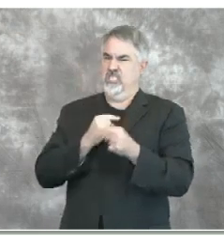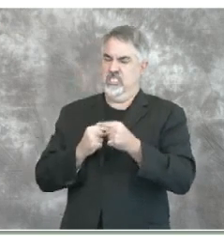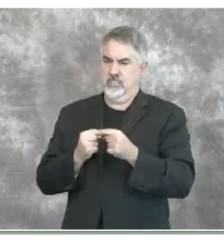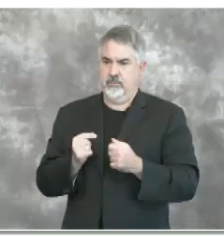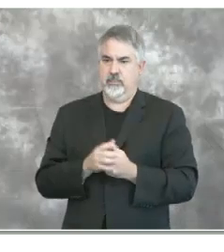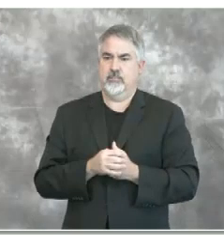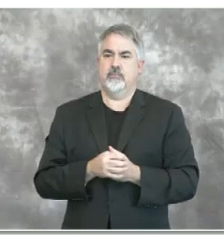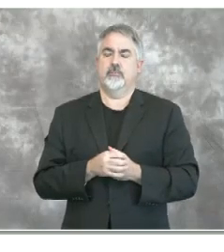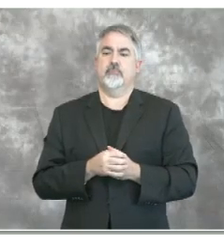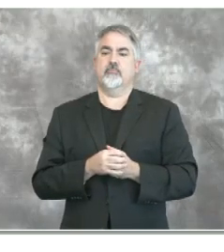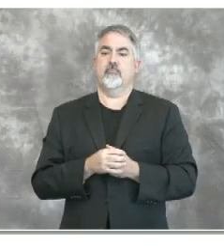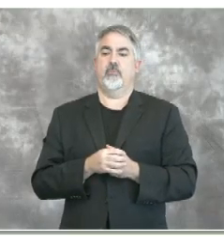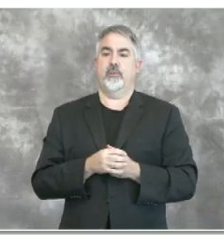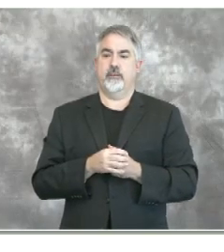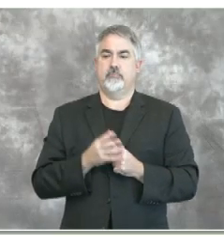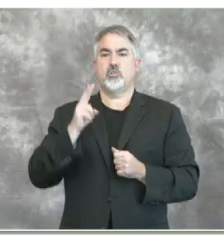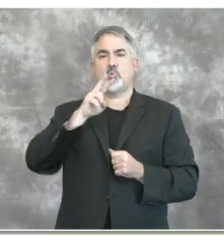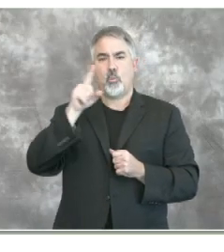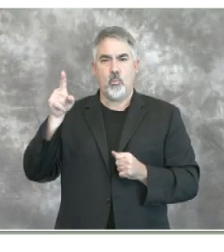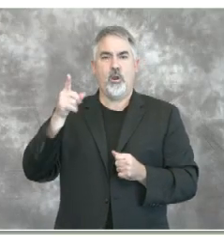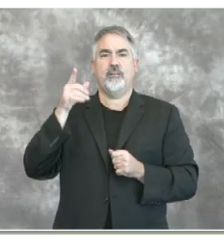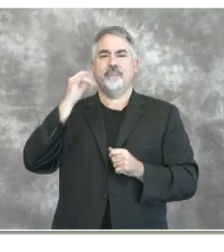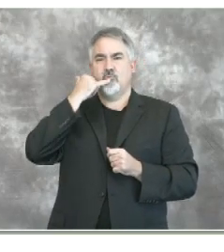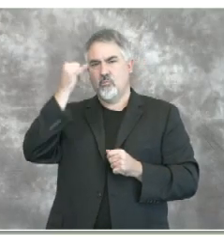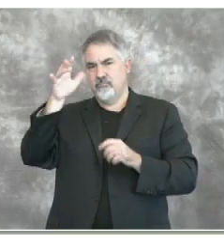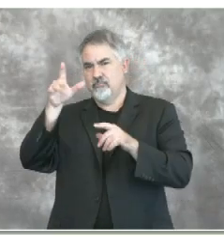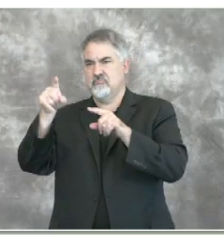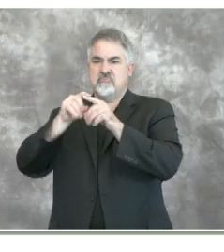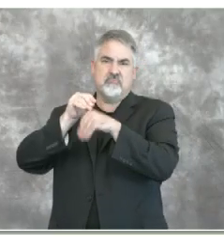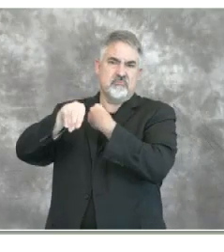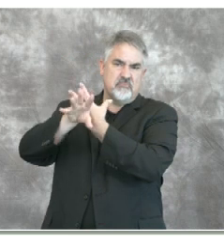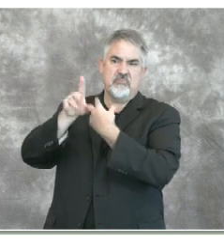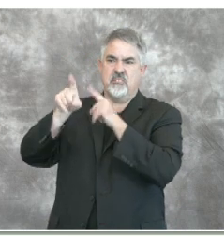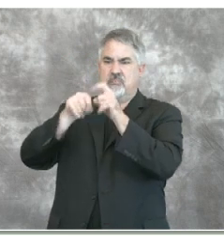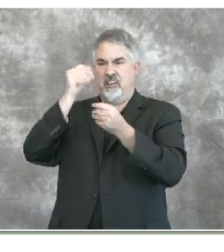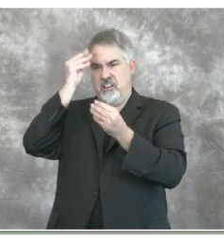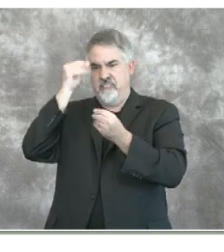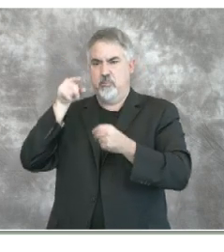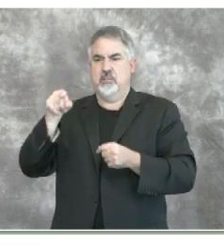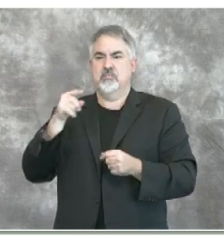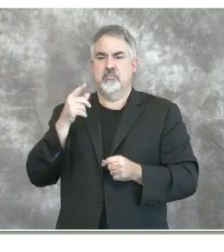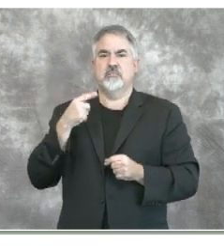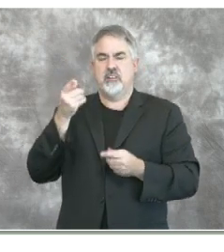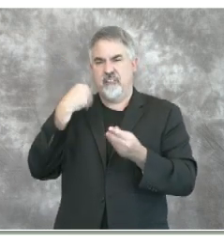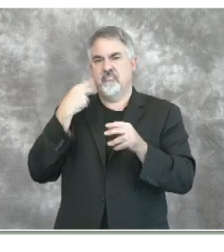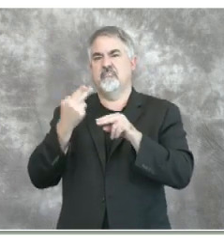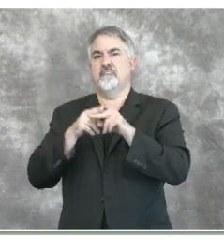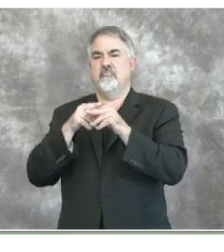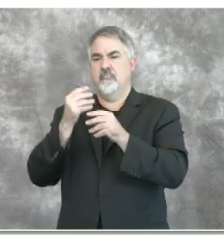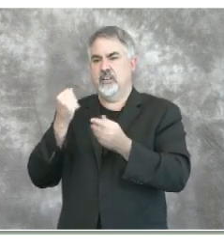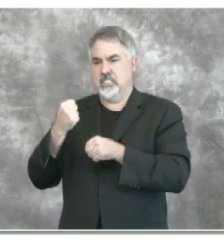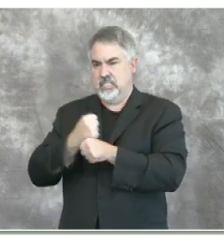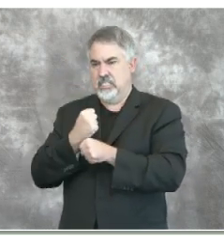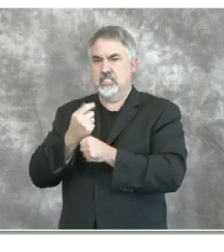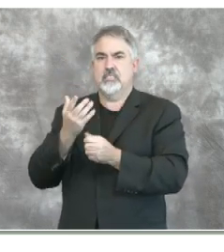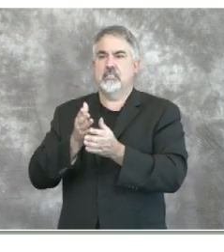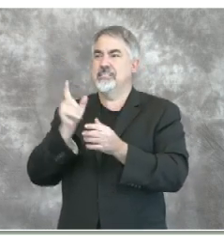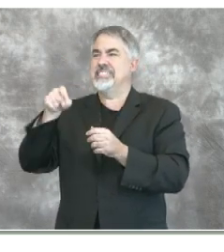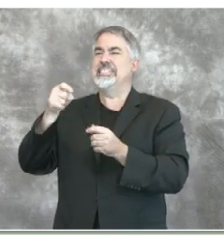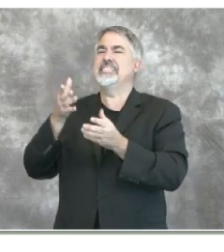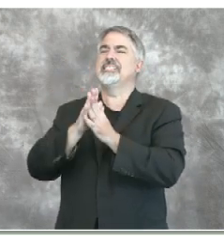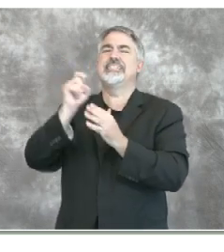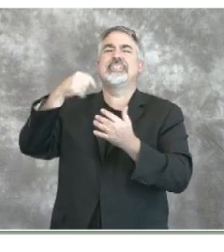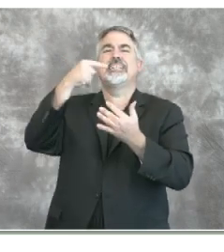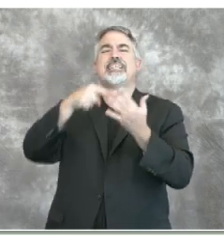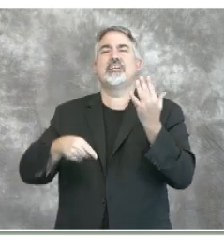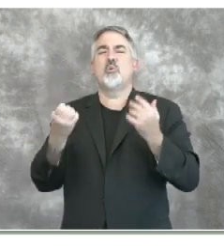in 211 calls, nurse calls, epi calls. Hygiene kits remain the same. Slight increase in the number of hand washing stations and toilets distributed remain the